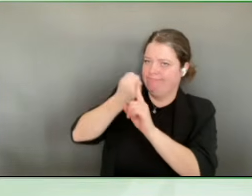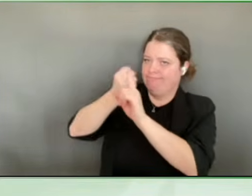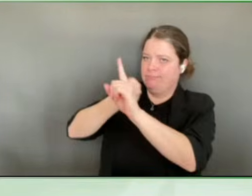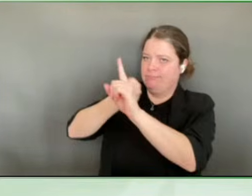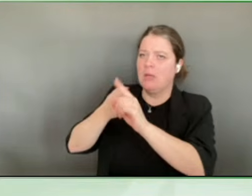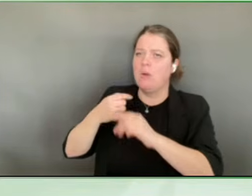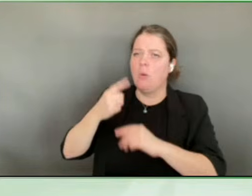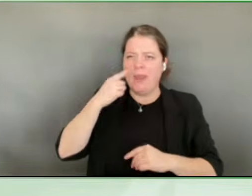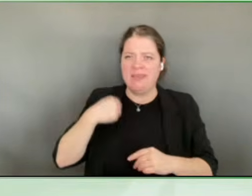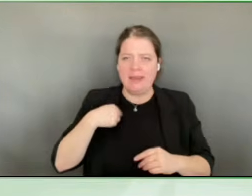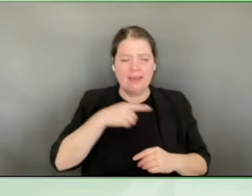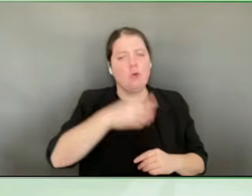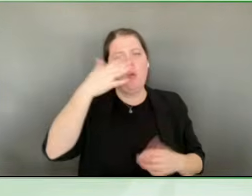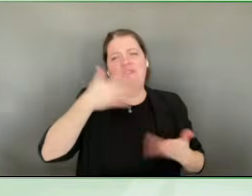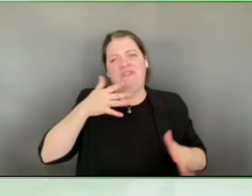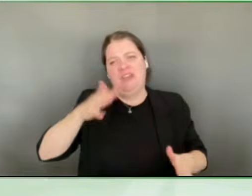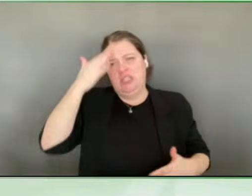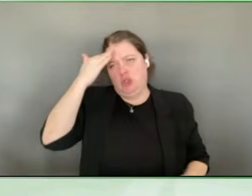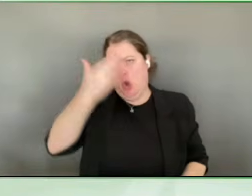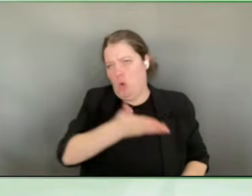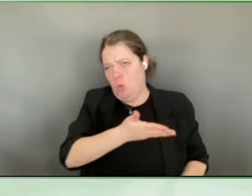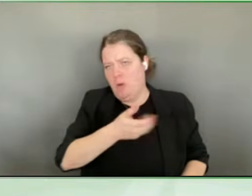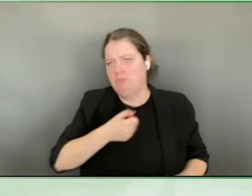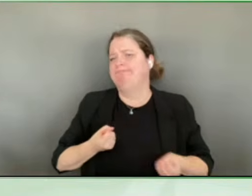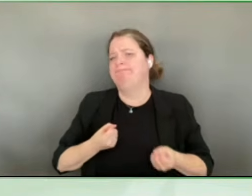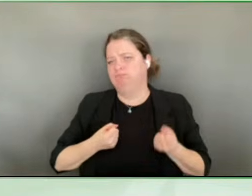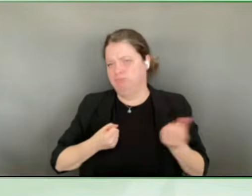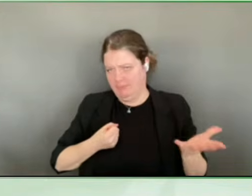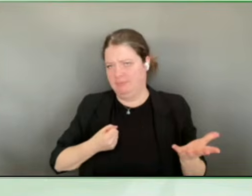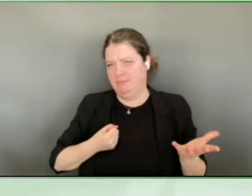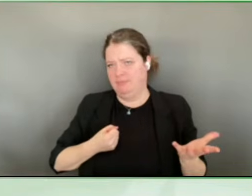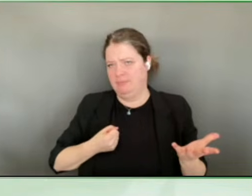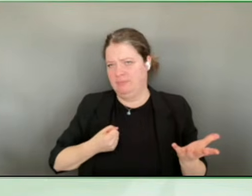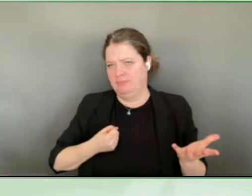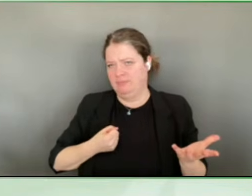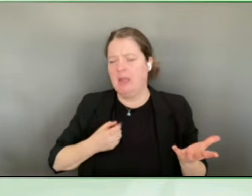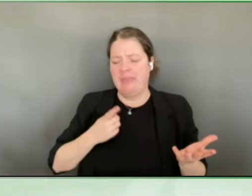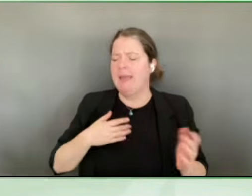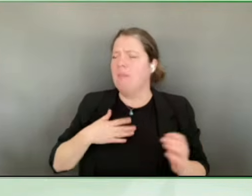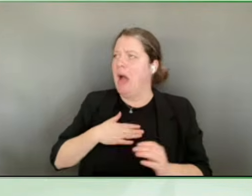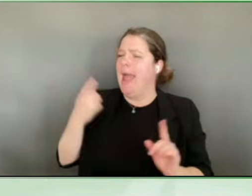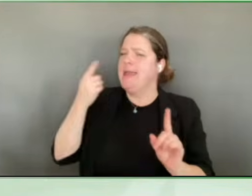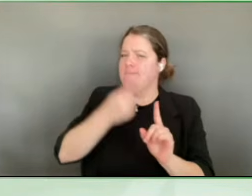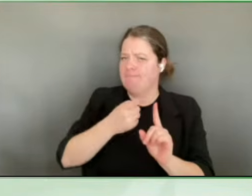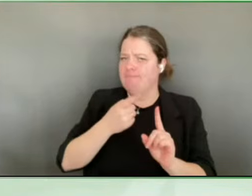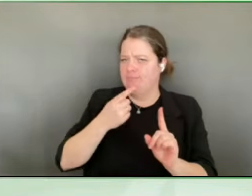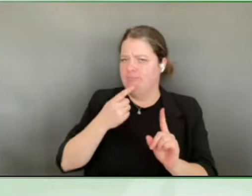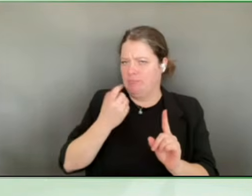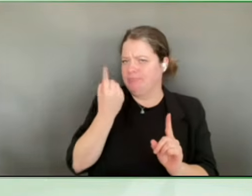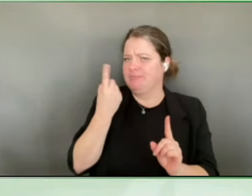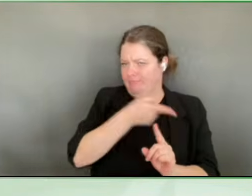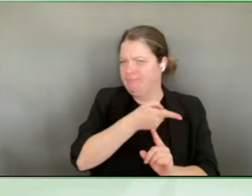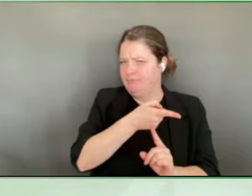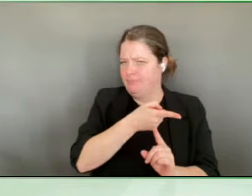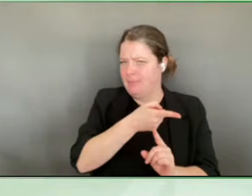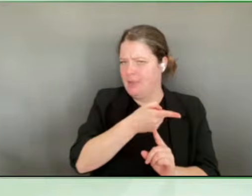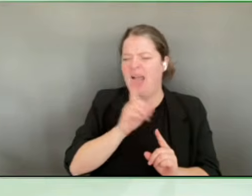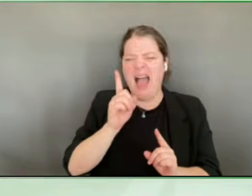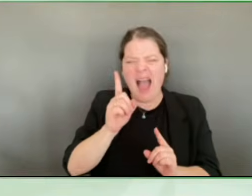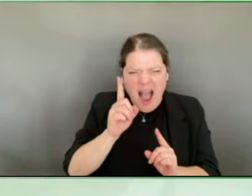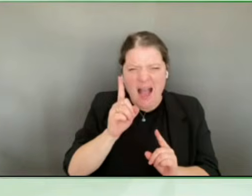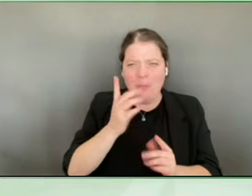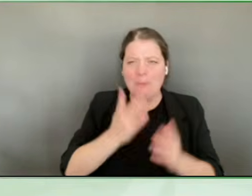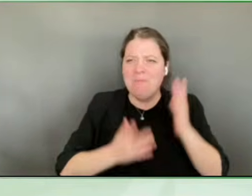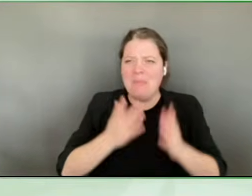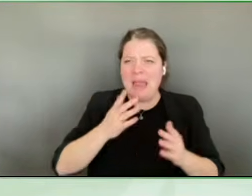tell people something, assuming that they know what we want to say. But sometimes I think we even have to step back and say,